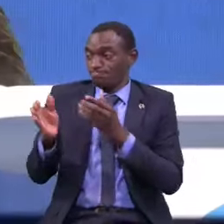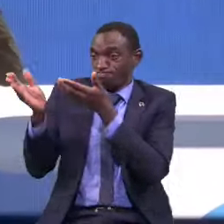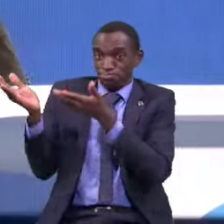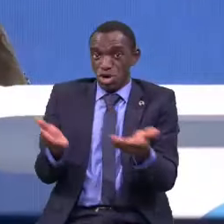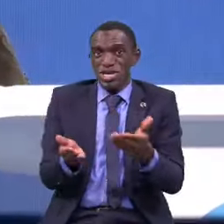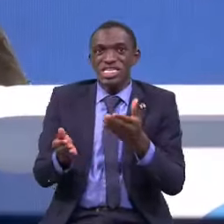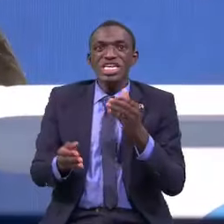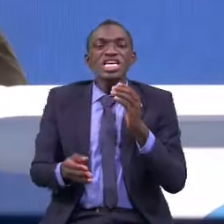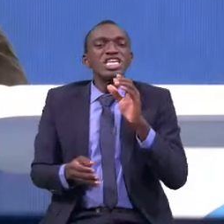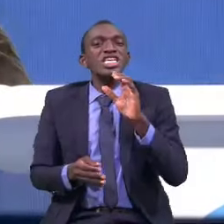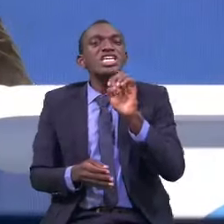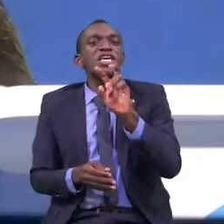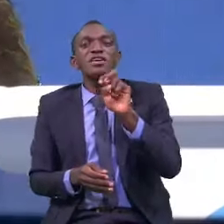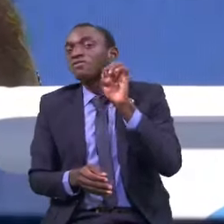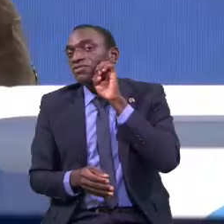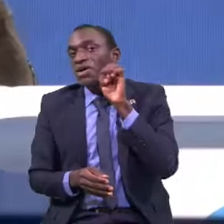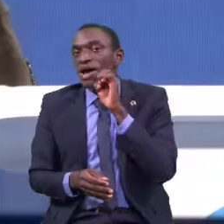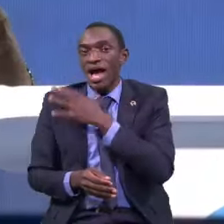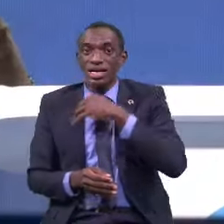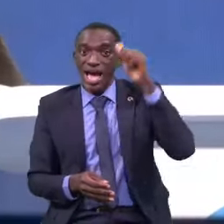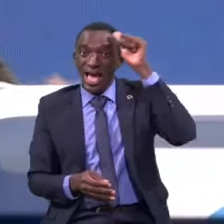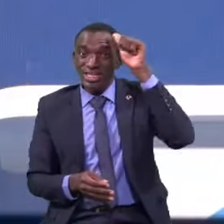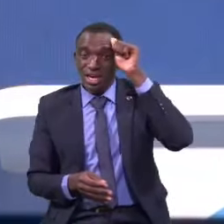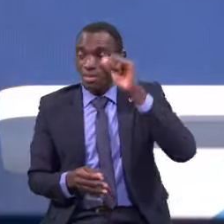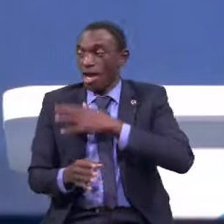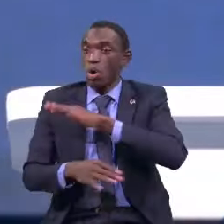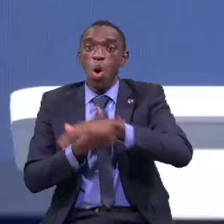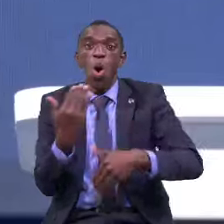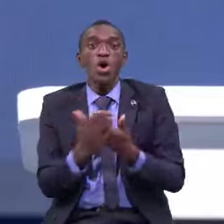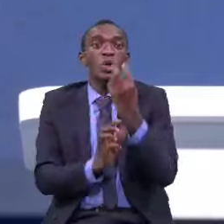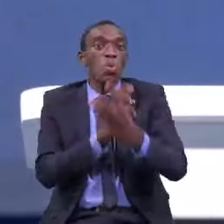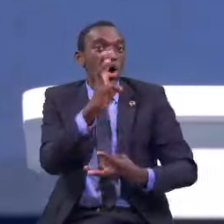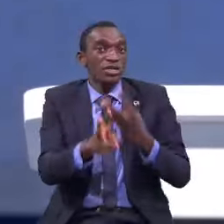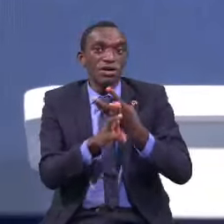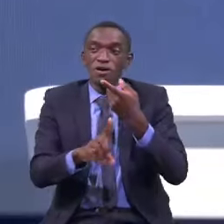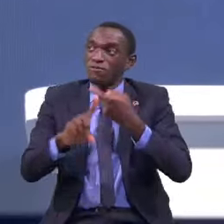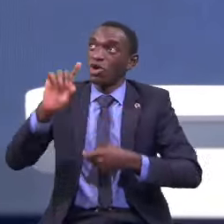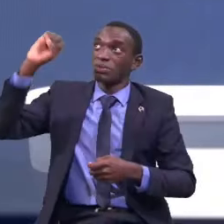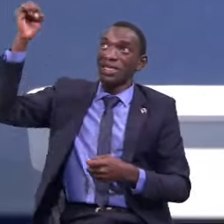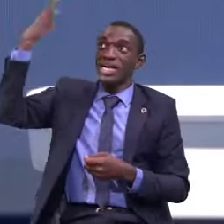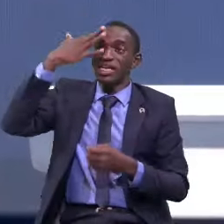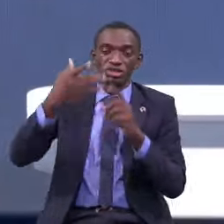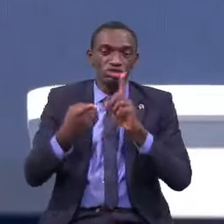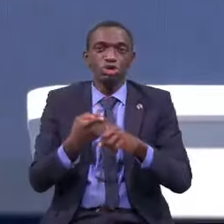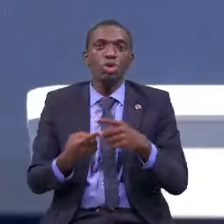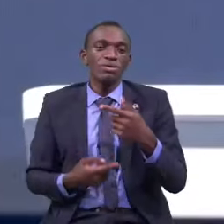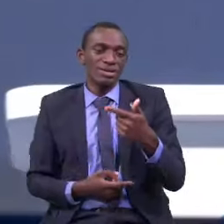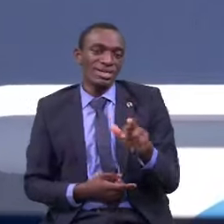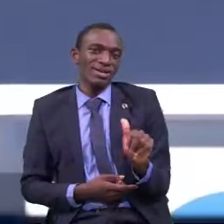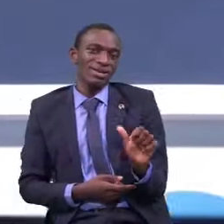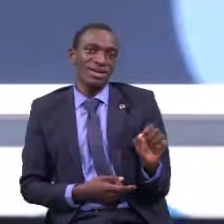whole world from grass to grass is touching, taking, and eating.